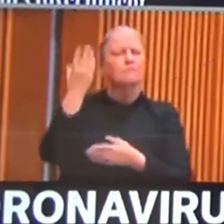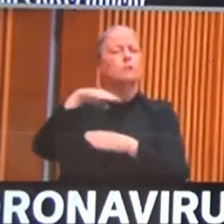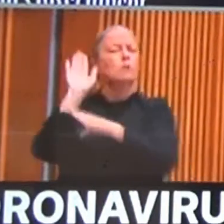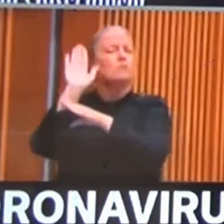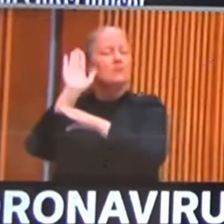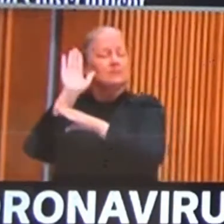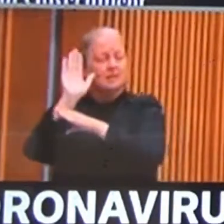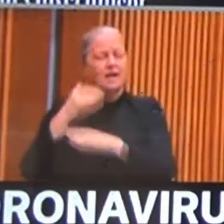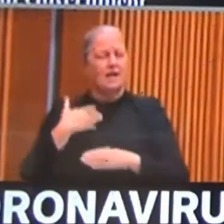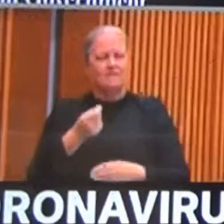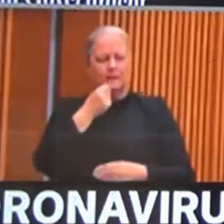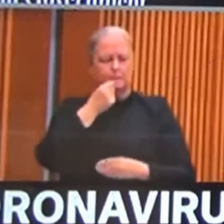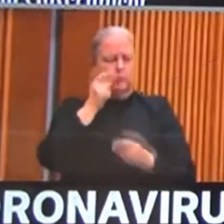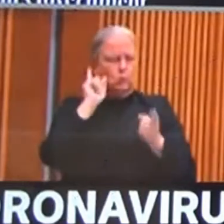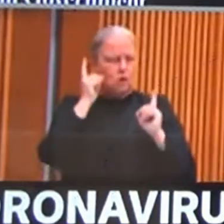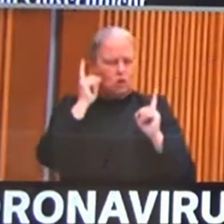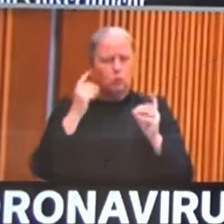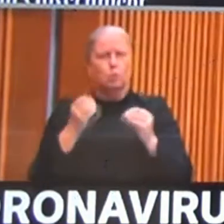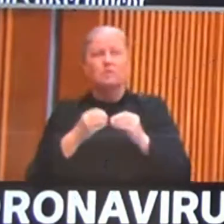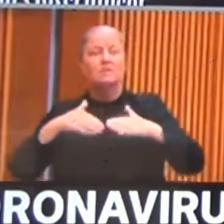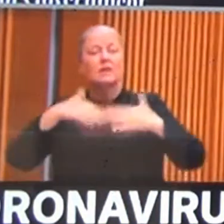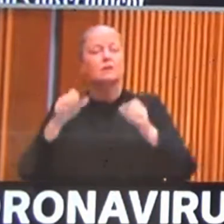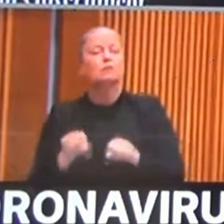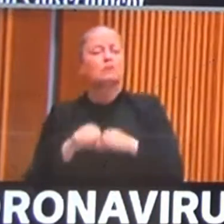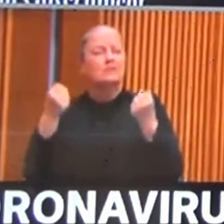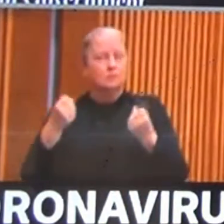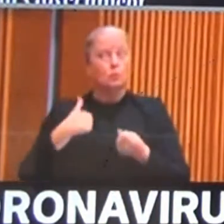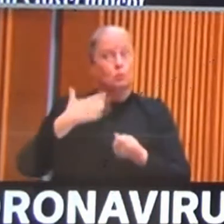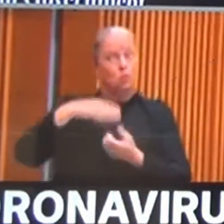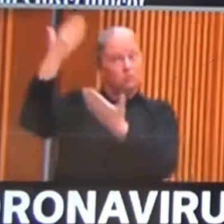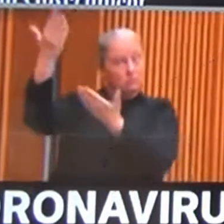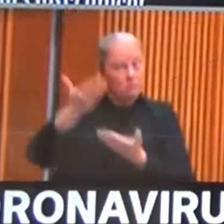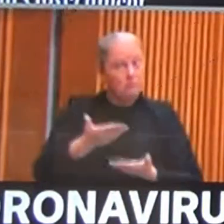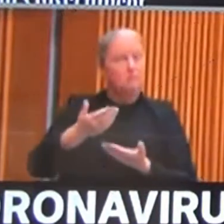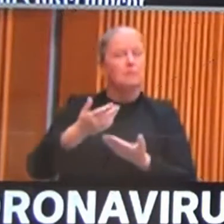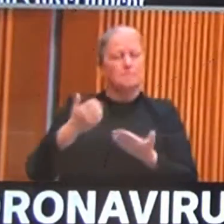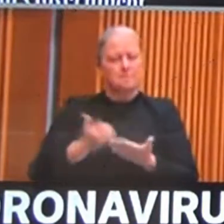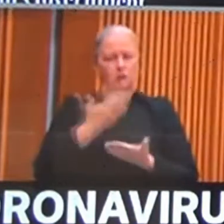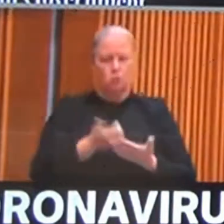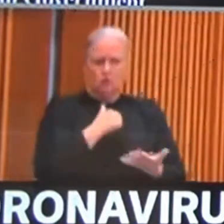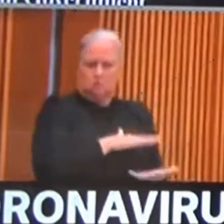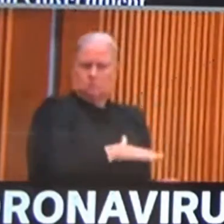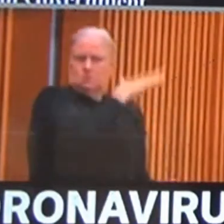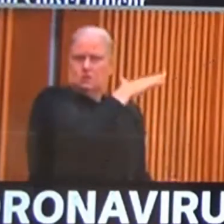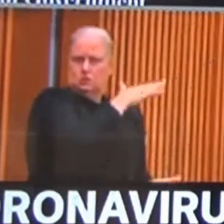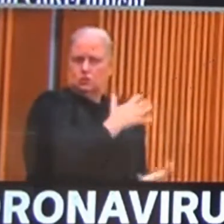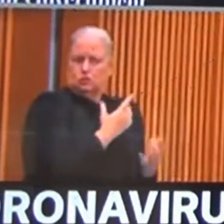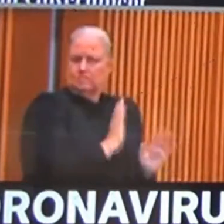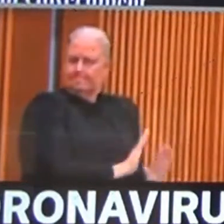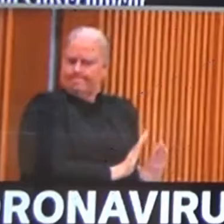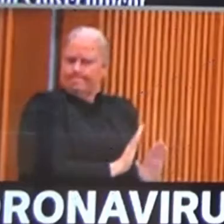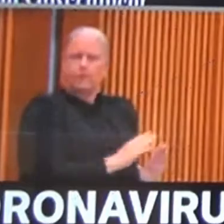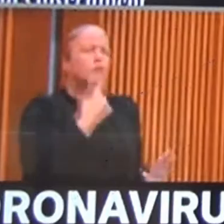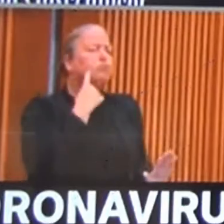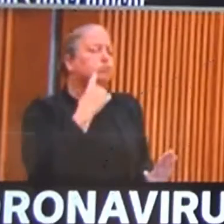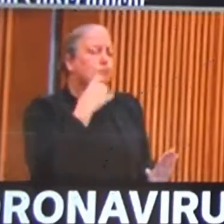be a breach in that line, which is why we've been bringing them in, we've been making sure we have reserves, and then we've been supplying the reserves.